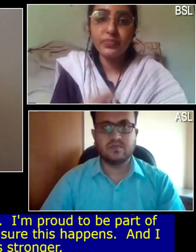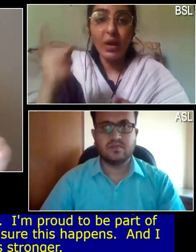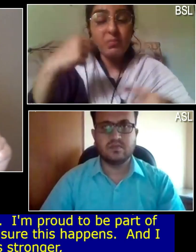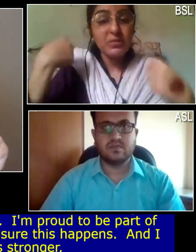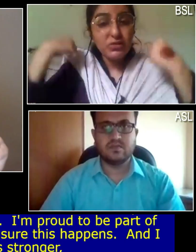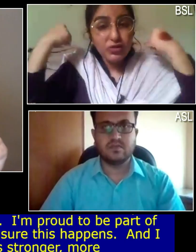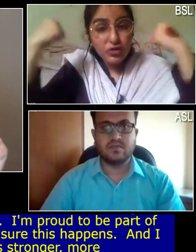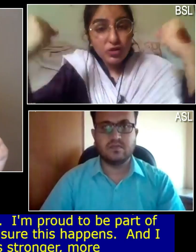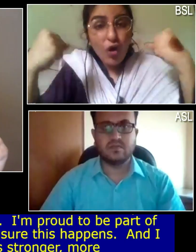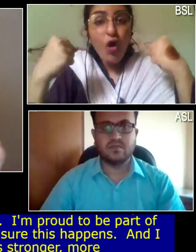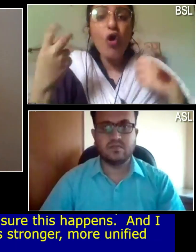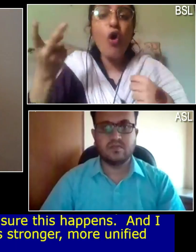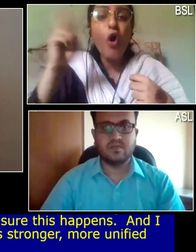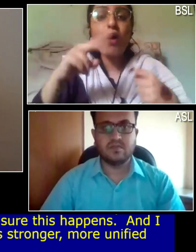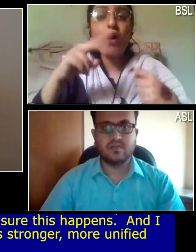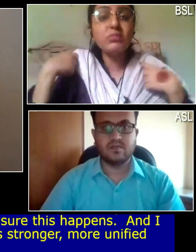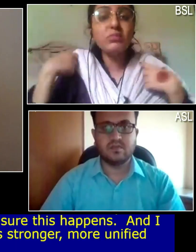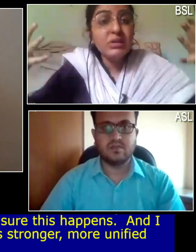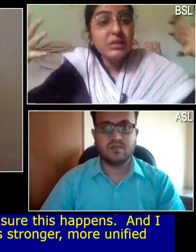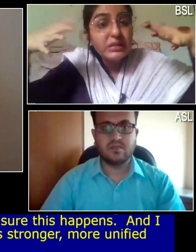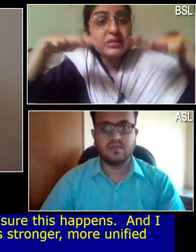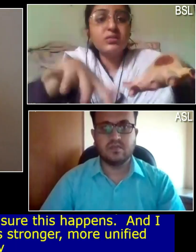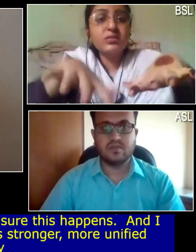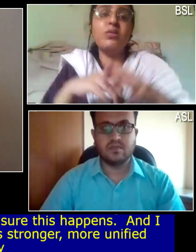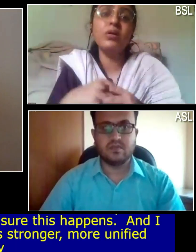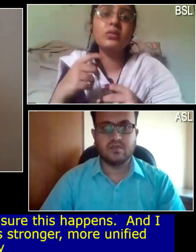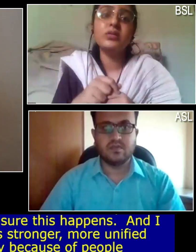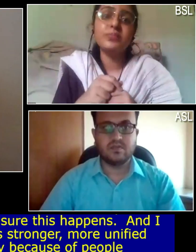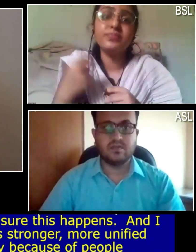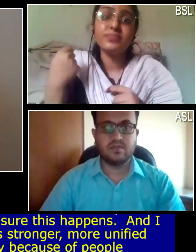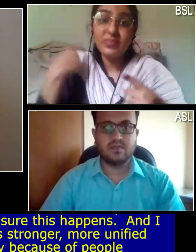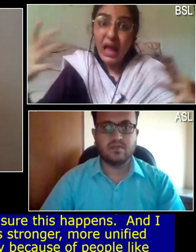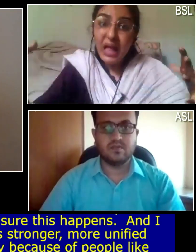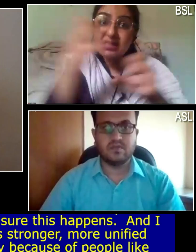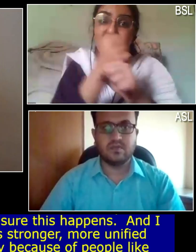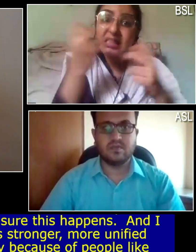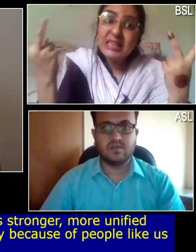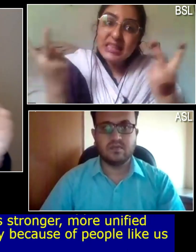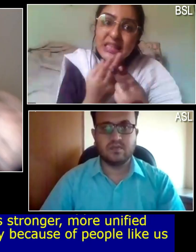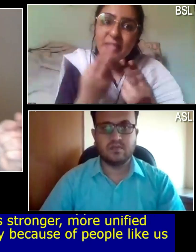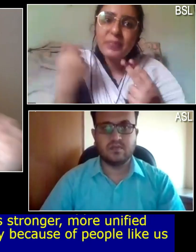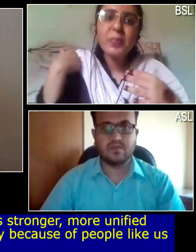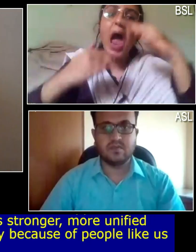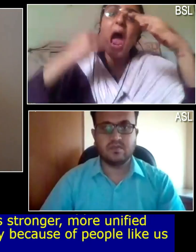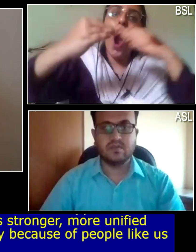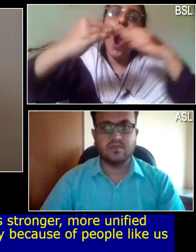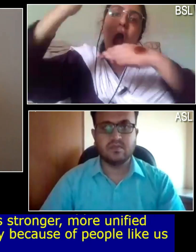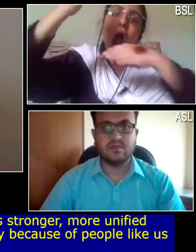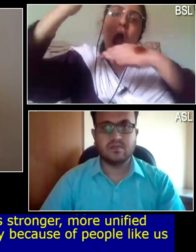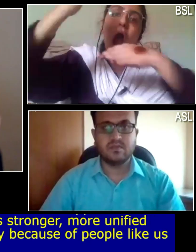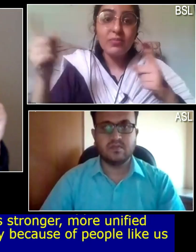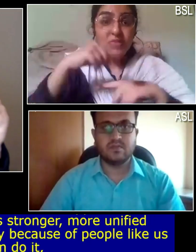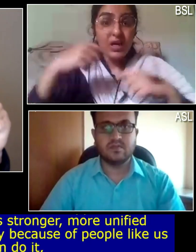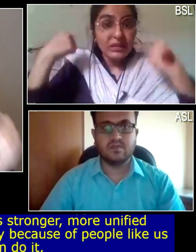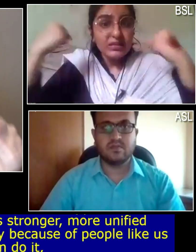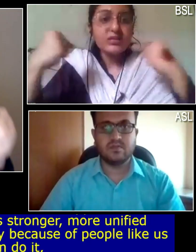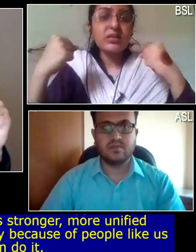more inclusive than ever. But only because of people like us are going to step up. And because we can do it, Shabbir mentioned